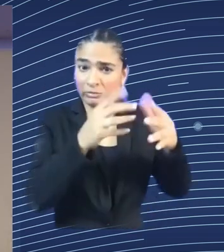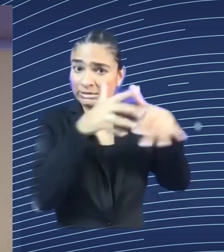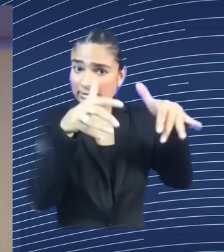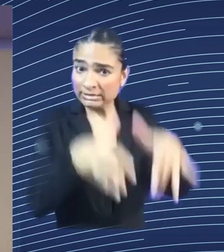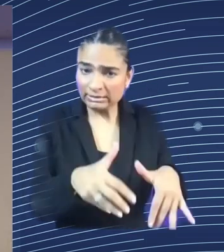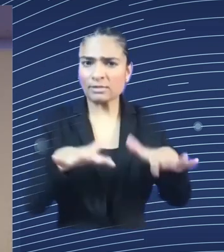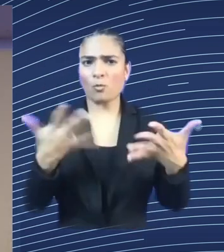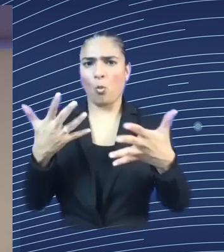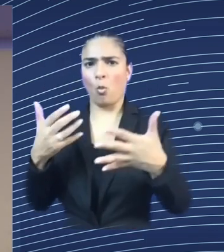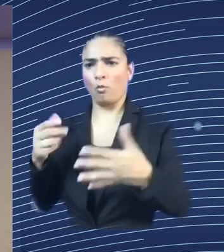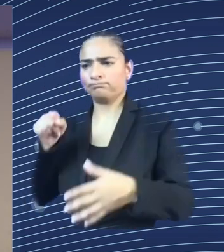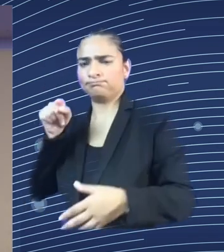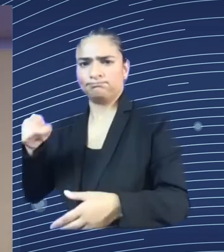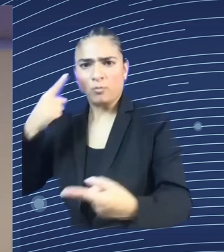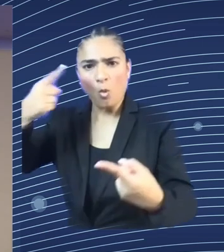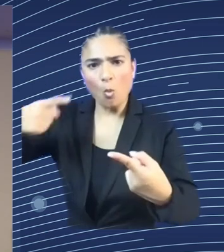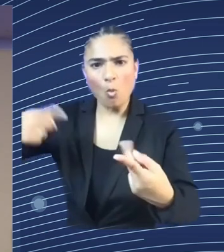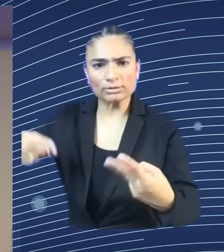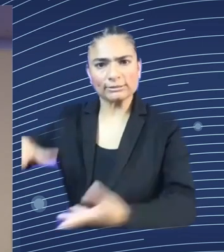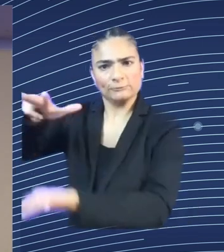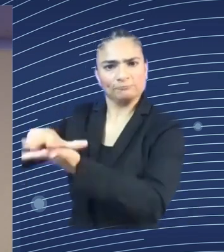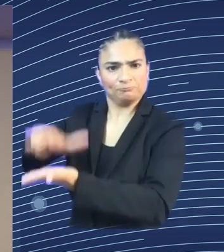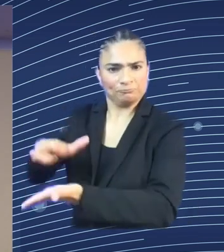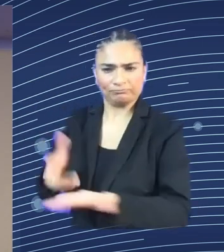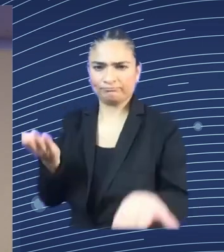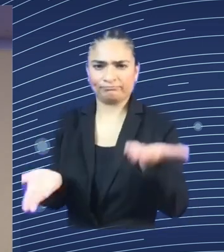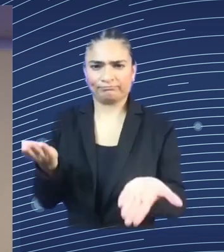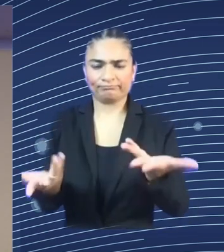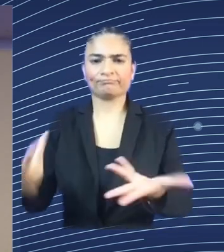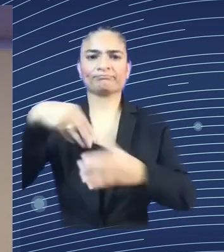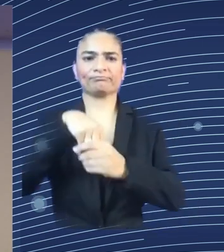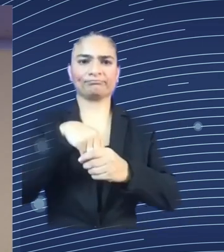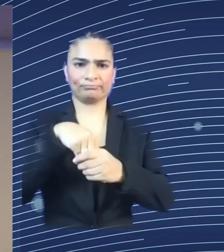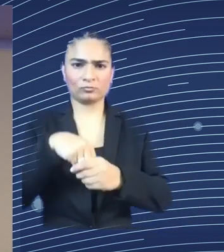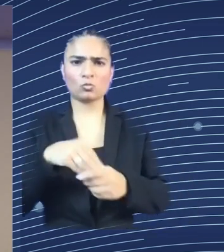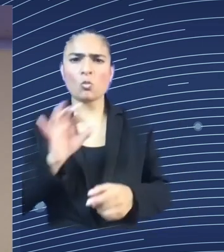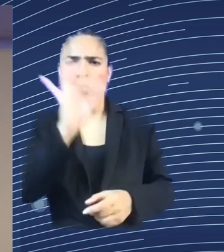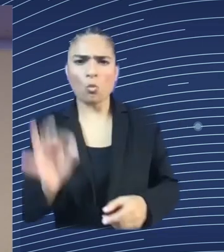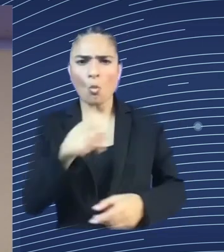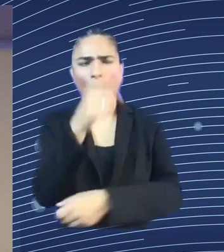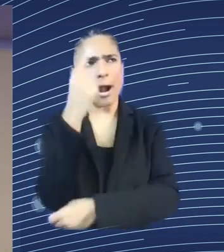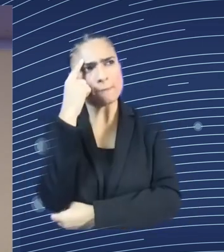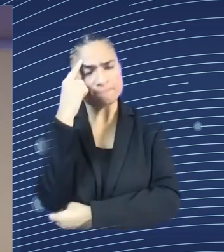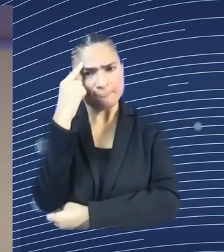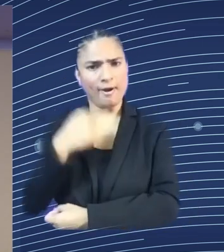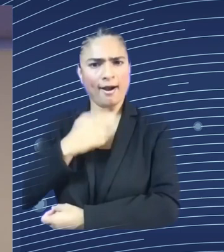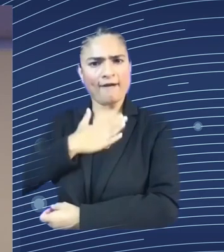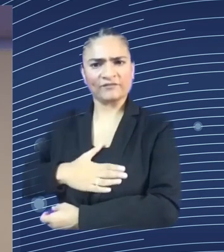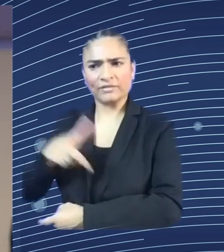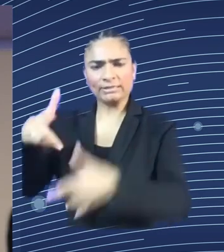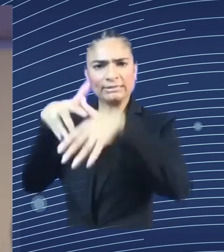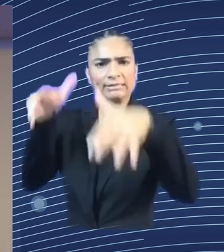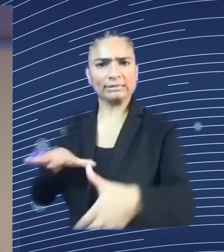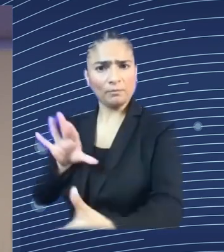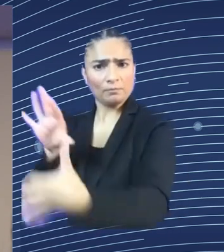to apply this system? Is the output that this system is going to generate, it's better than the status quo that we have now or not? Is this a